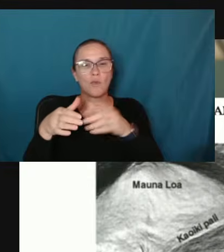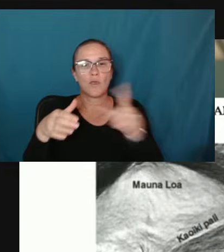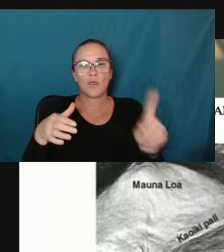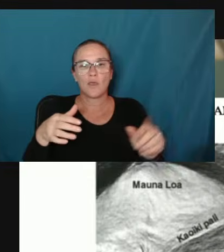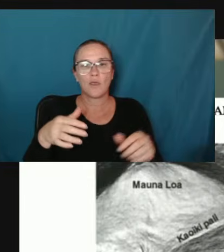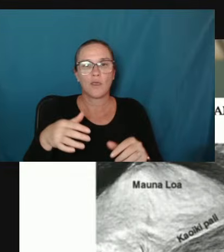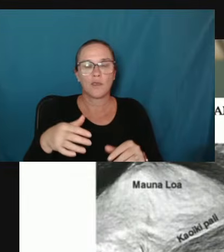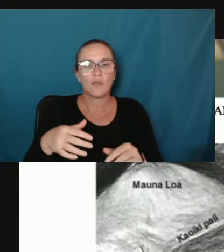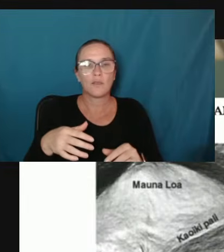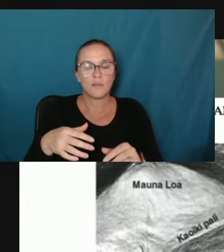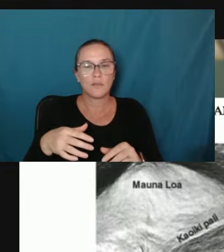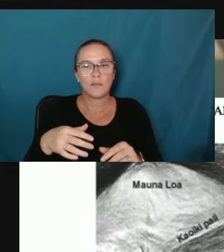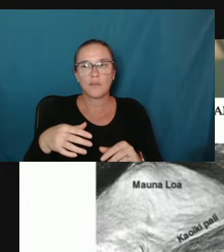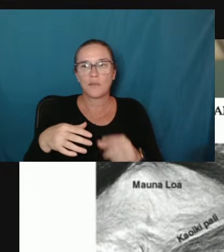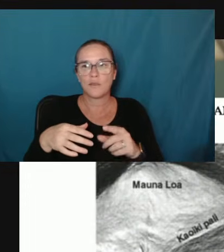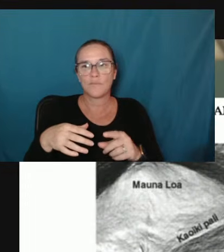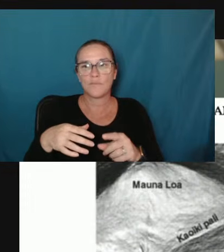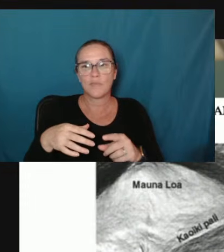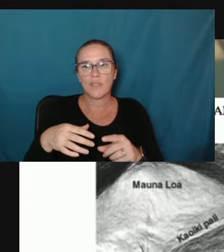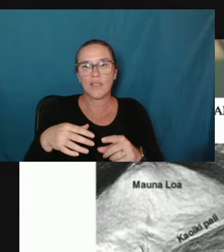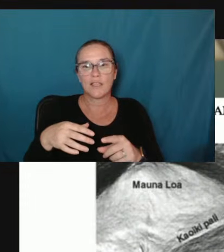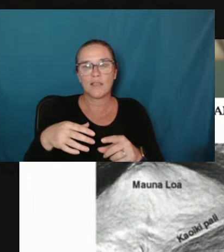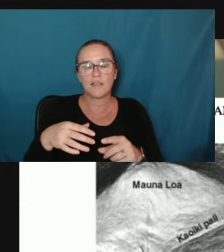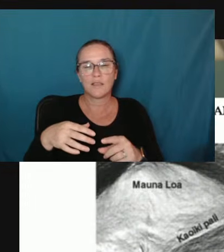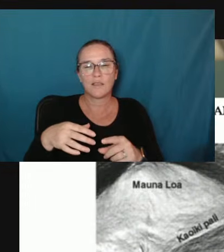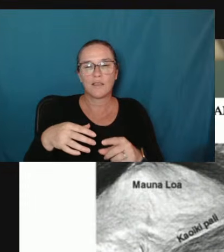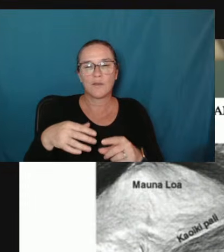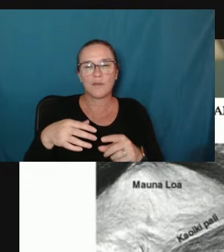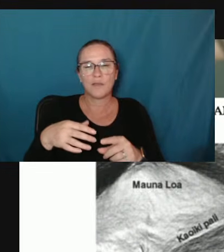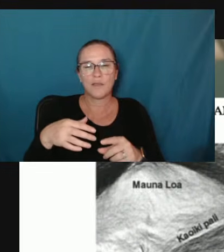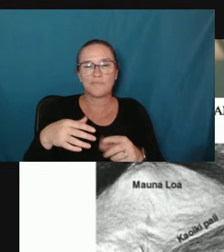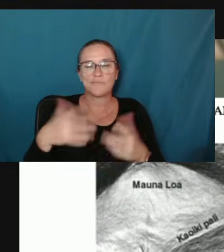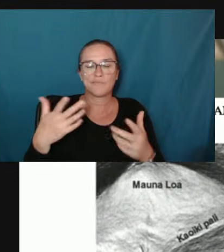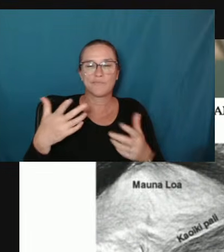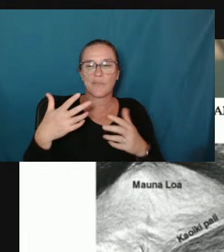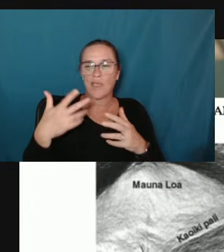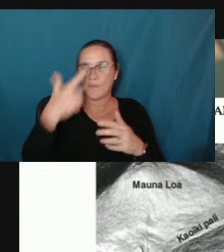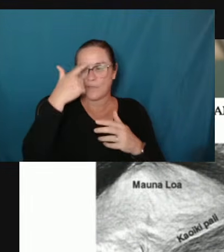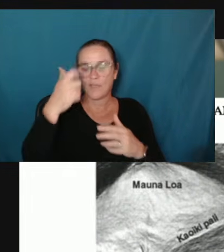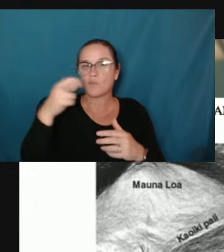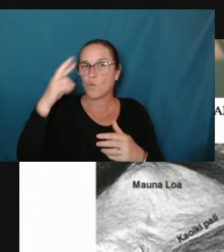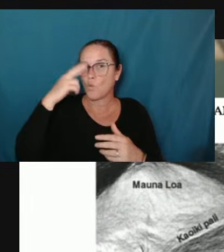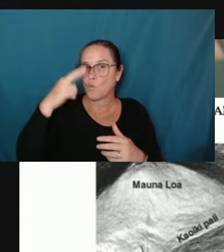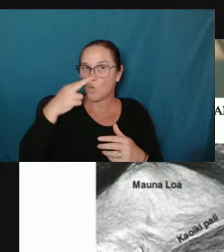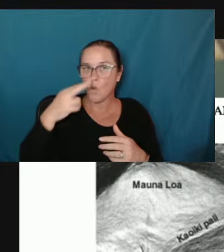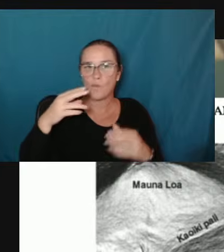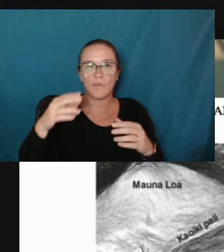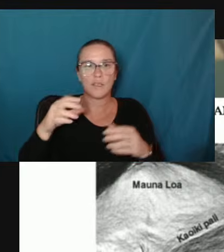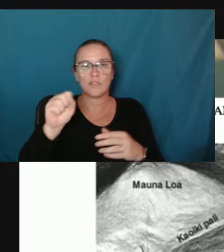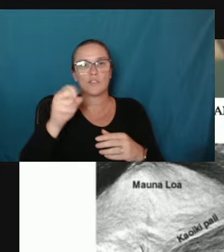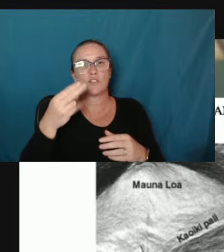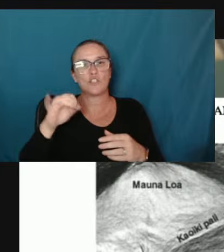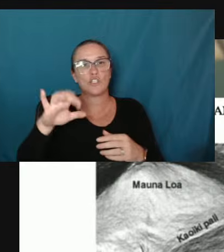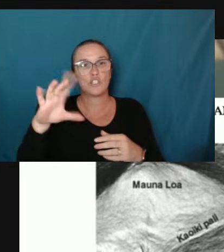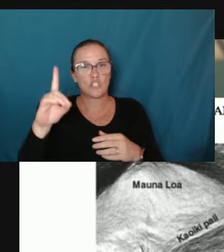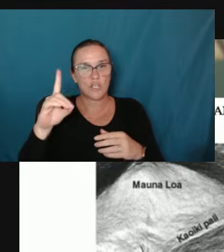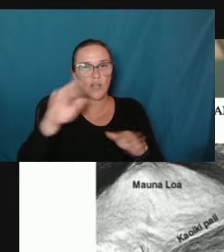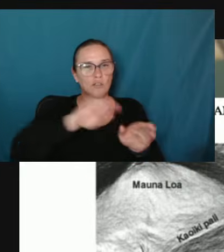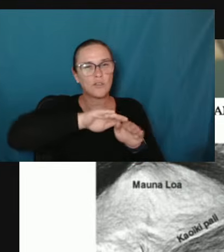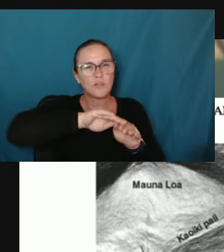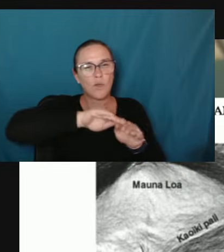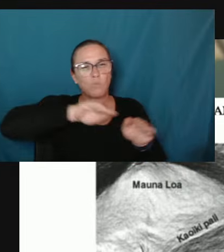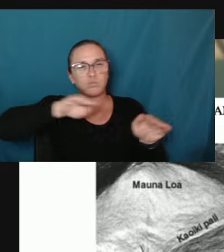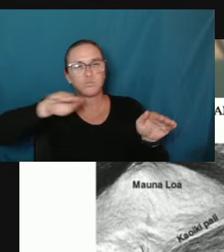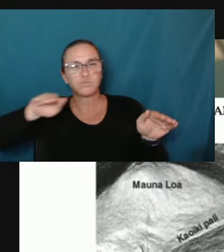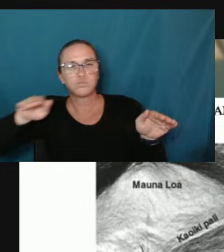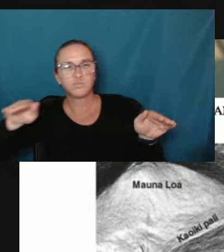like, Roman shield, put it on the ground, it has that long, kind of broad dome shape. So Roman shield, Captain